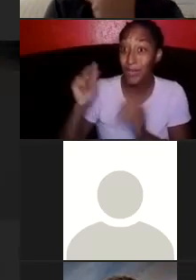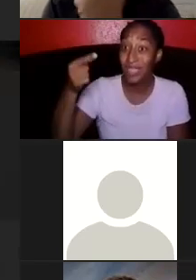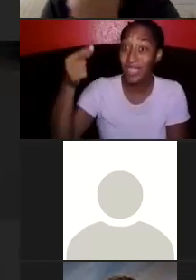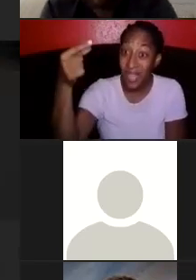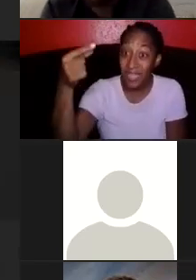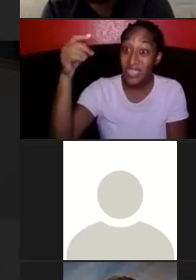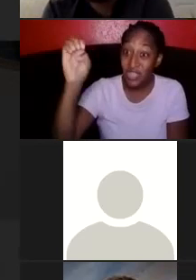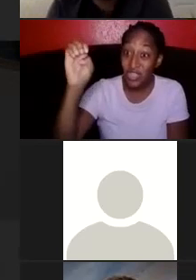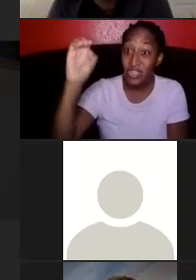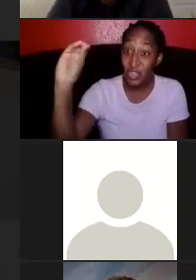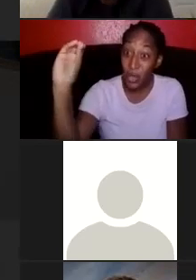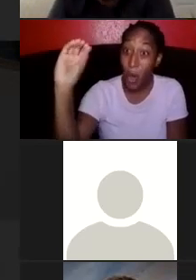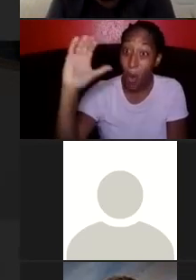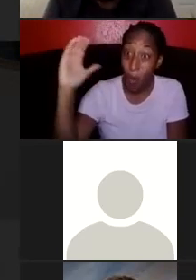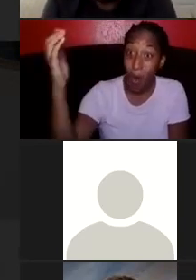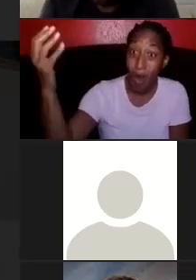That's an incredible speed.